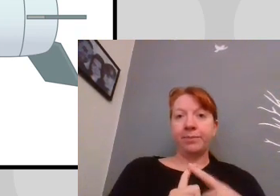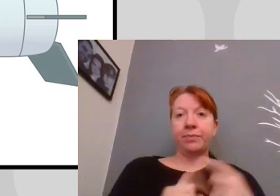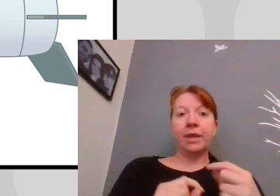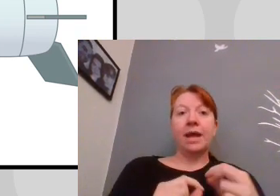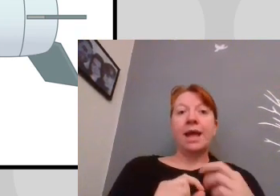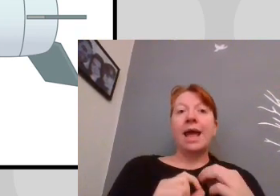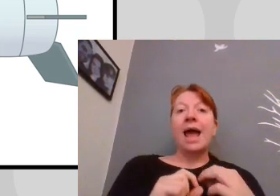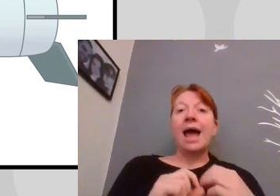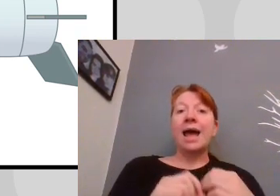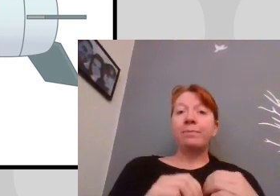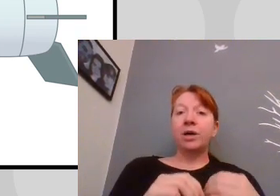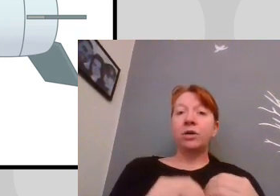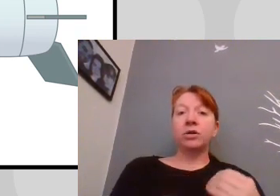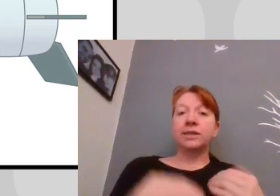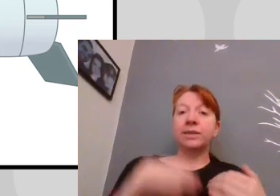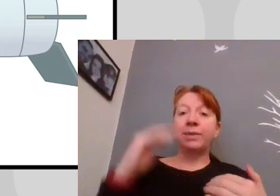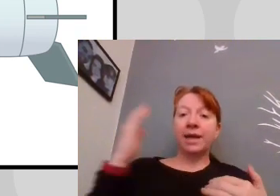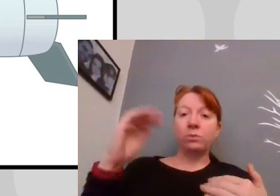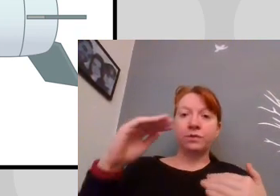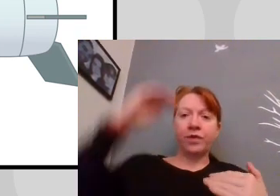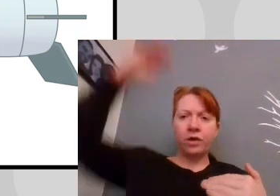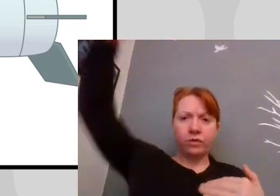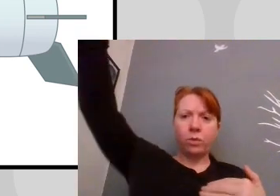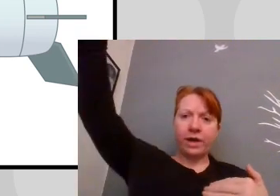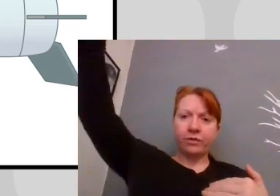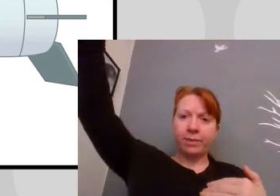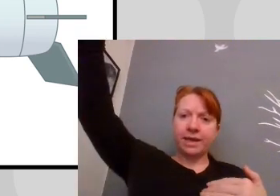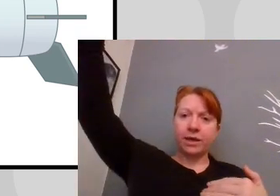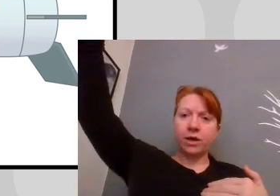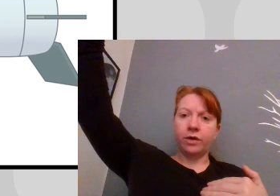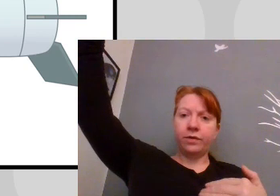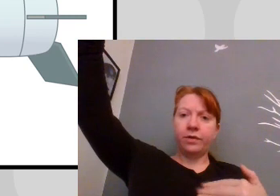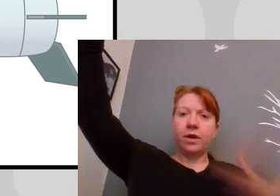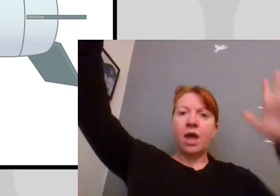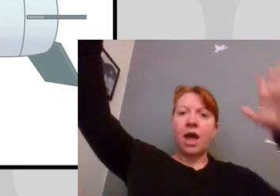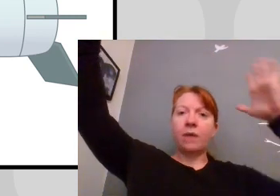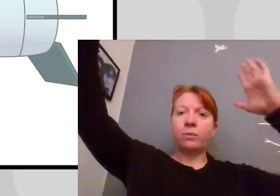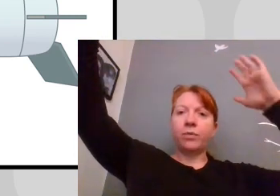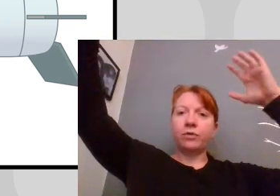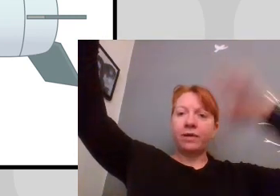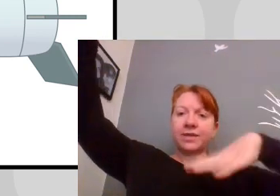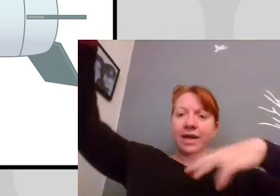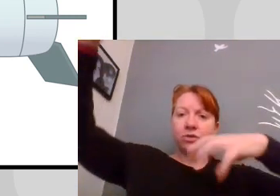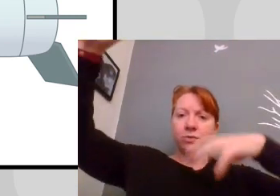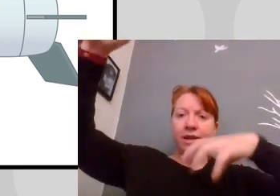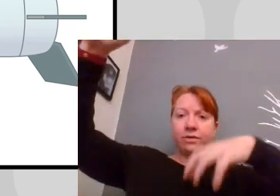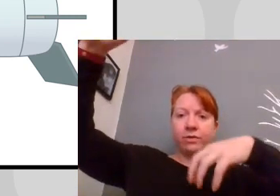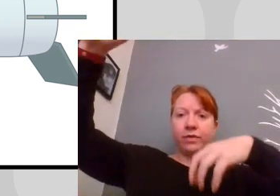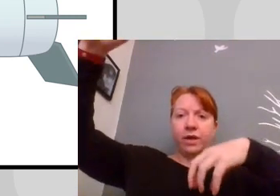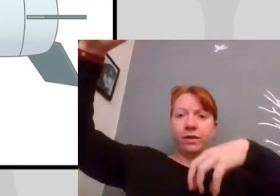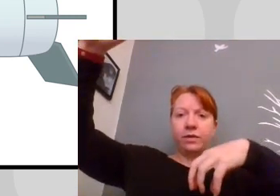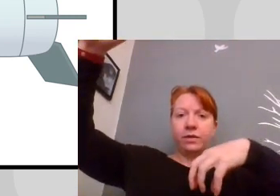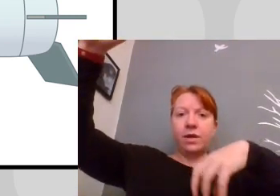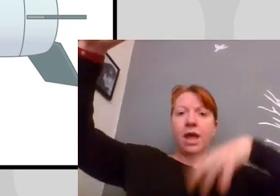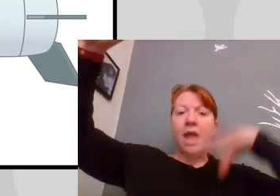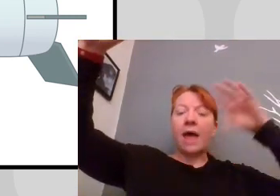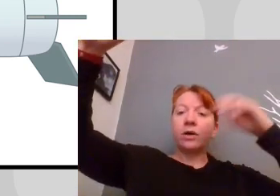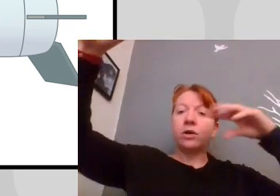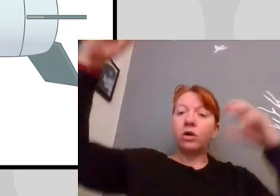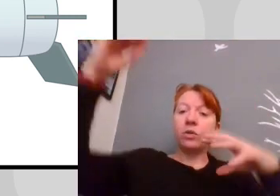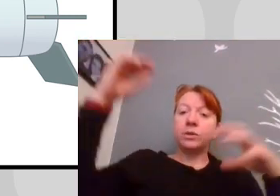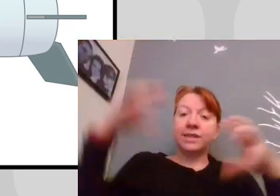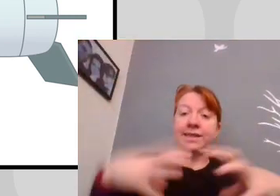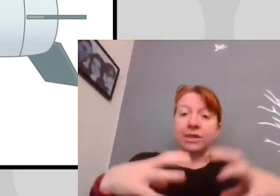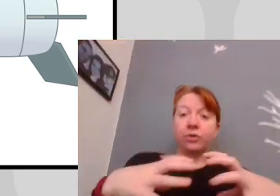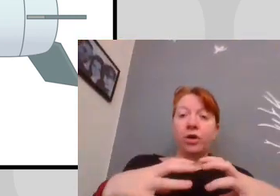relativity. And because the plane was further away from planet Earth and the gravitational center of the Earth, and